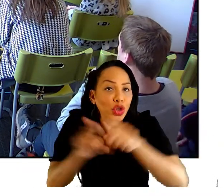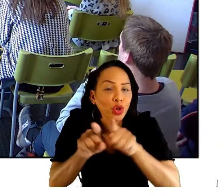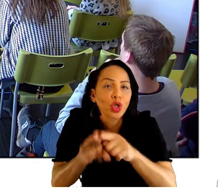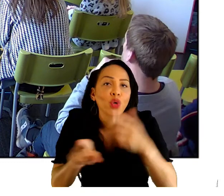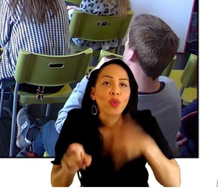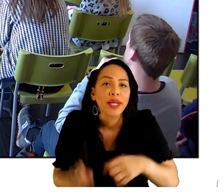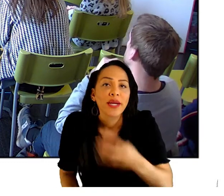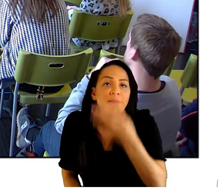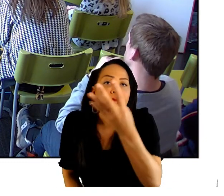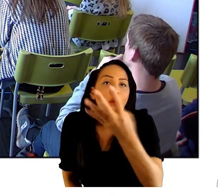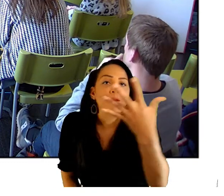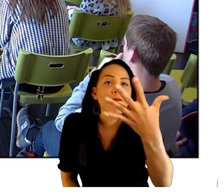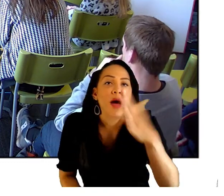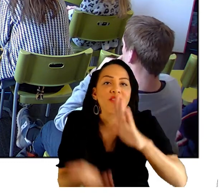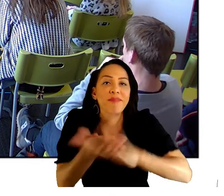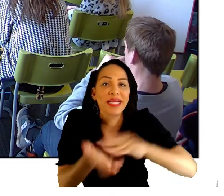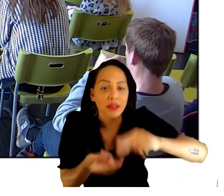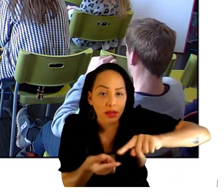right? Because of the